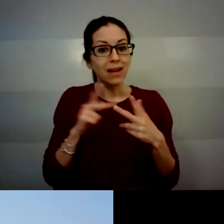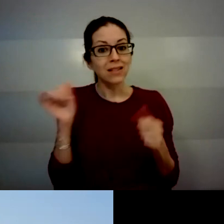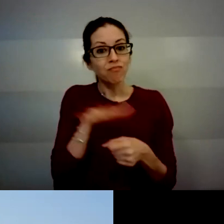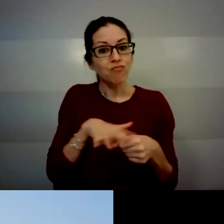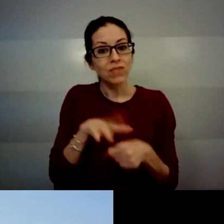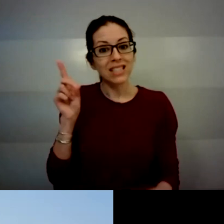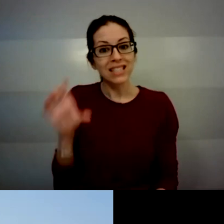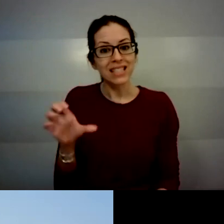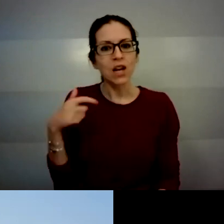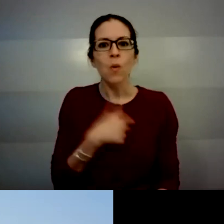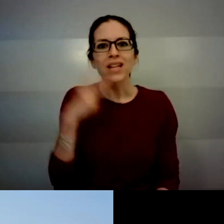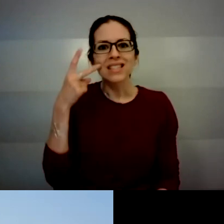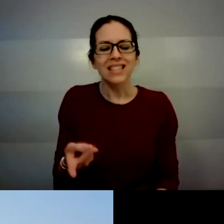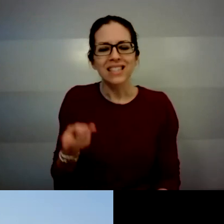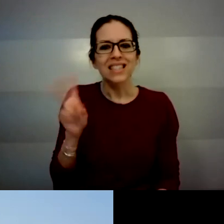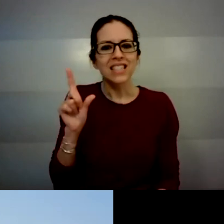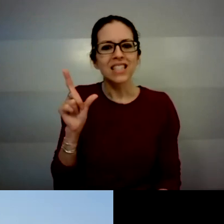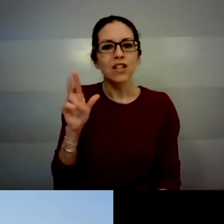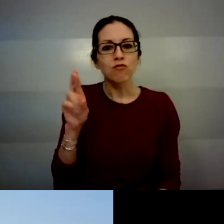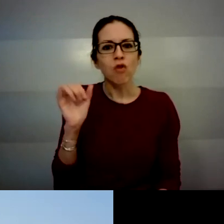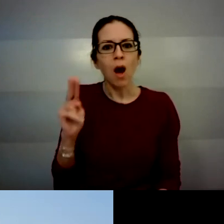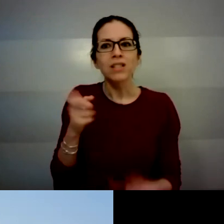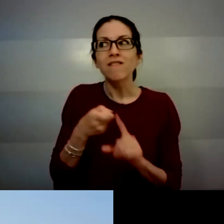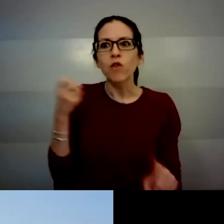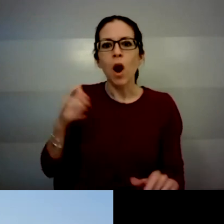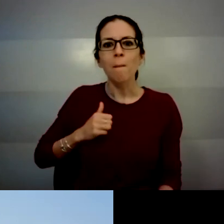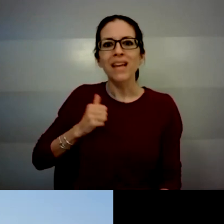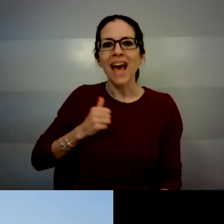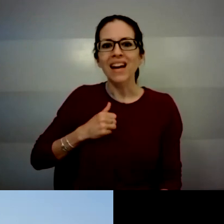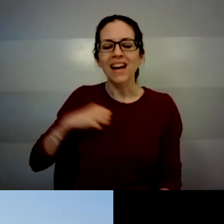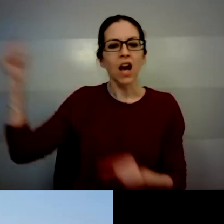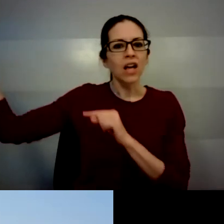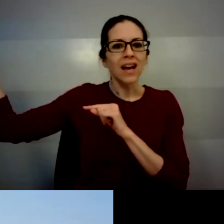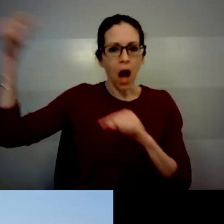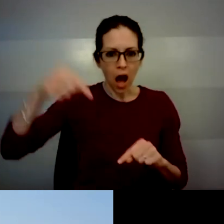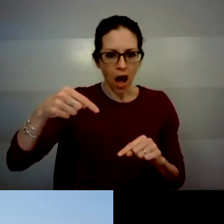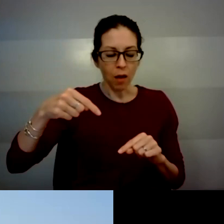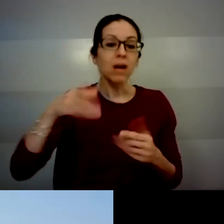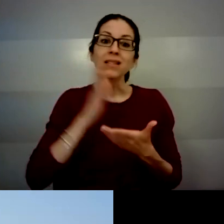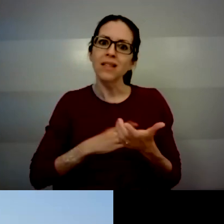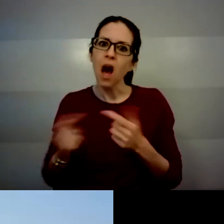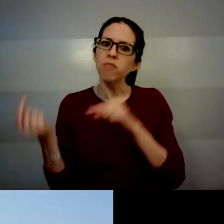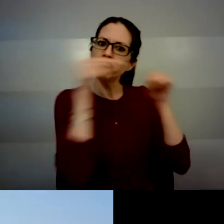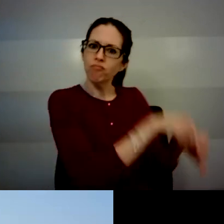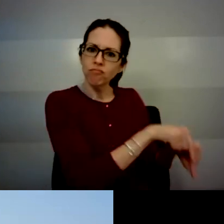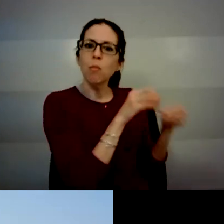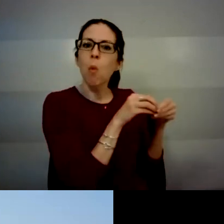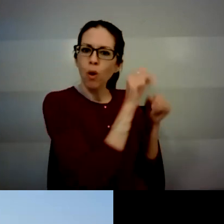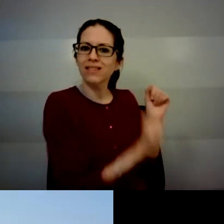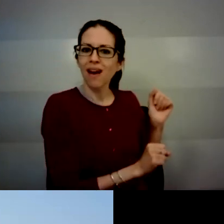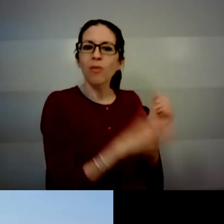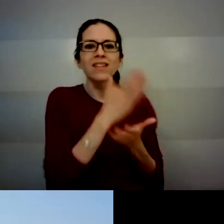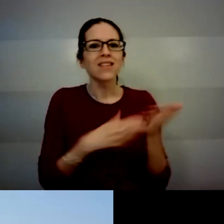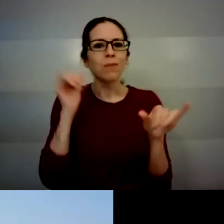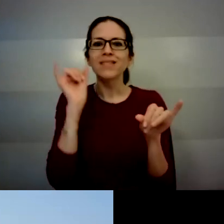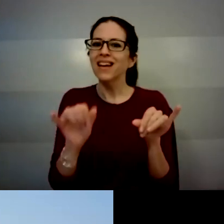we'll be joined by robins that come from Canada and are migrating south. Some of our robins go south and some of our robins just stay in DC